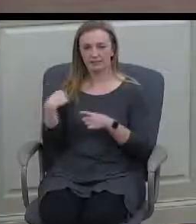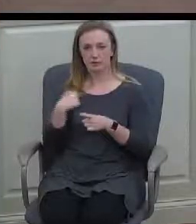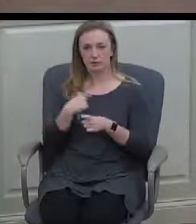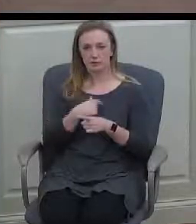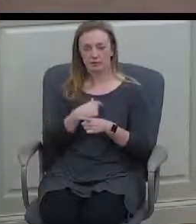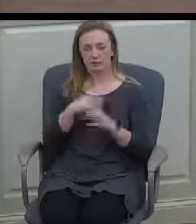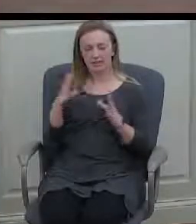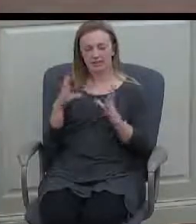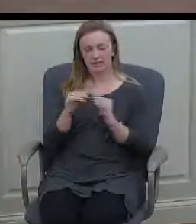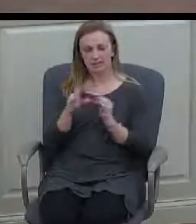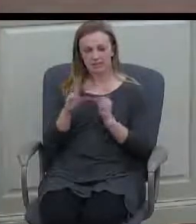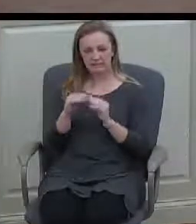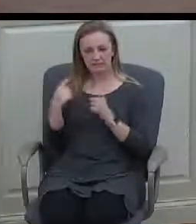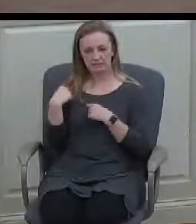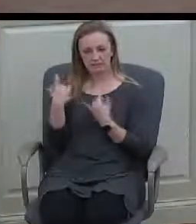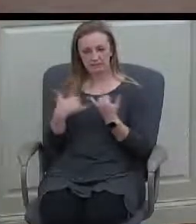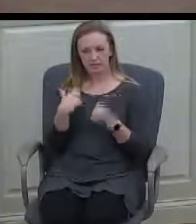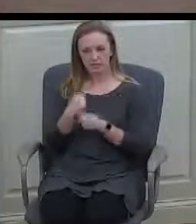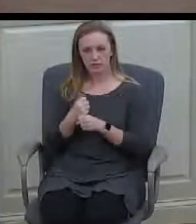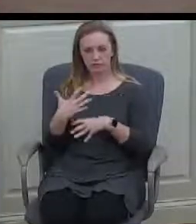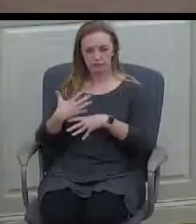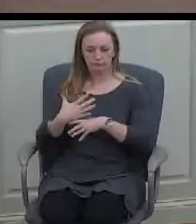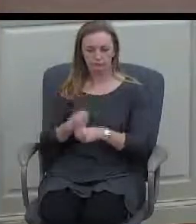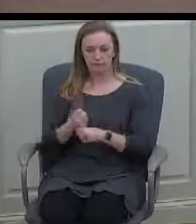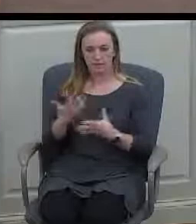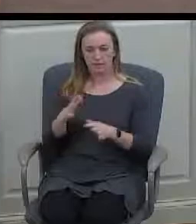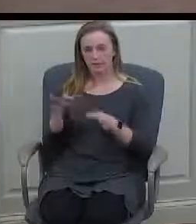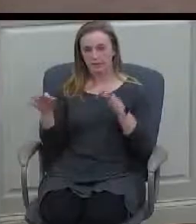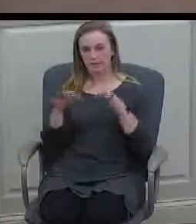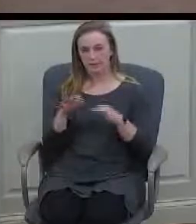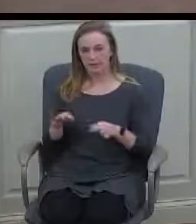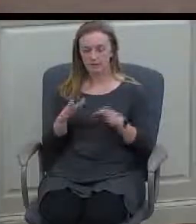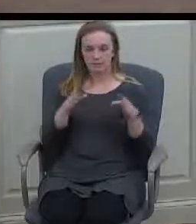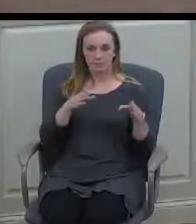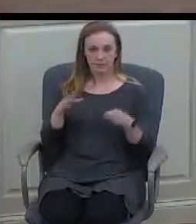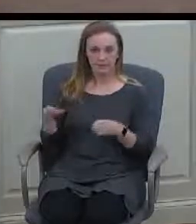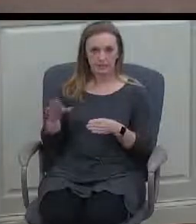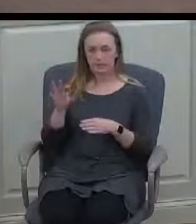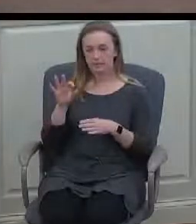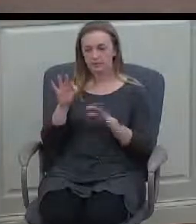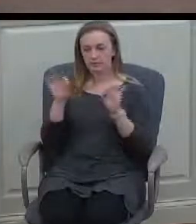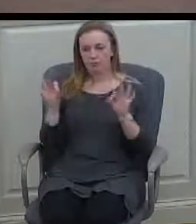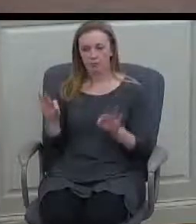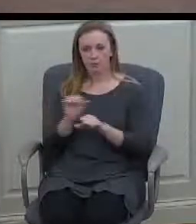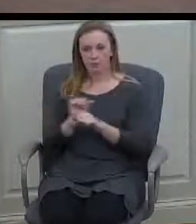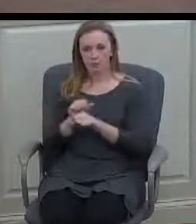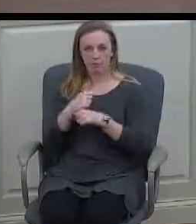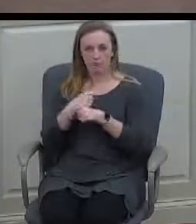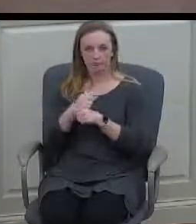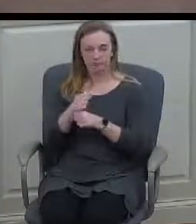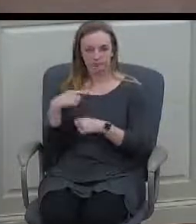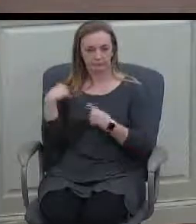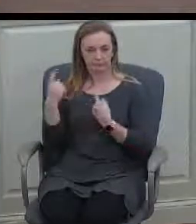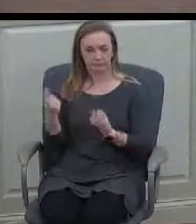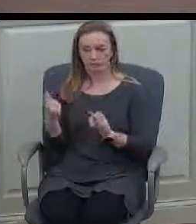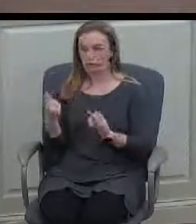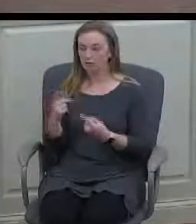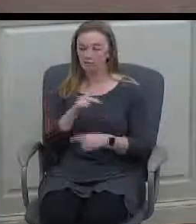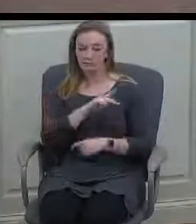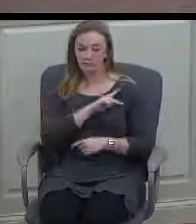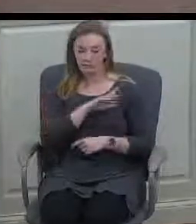year, and then sort of diving into the plans and the framework that we've created so far. Would you